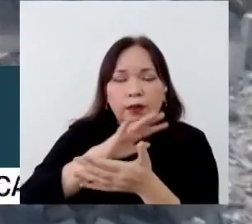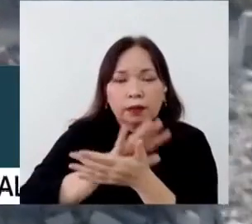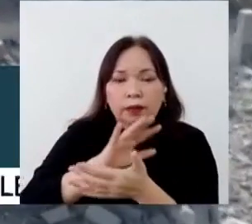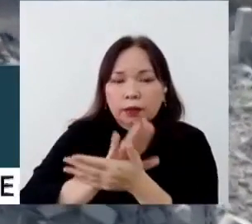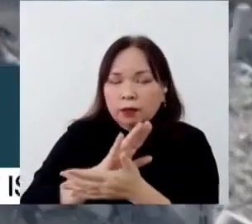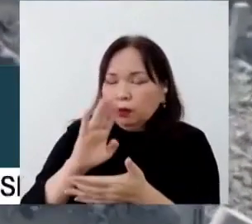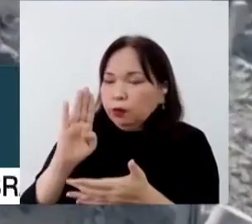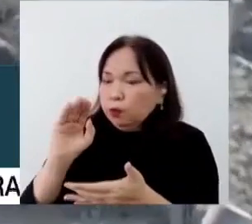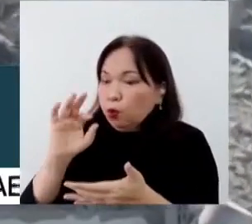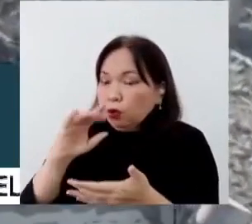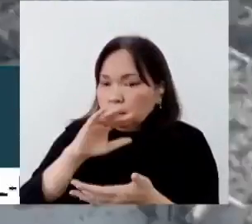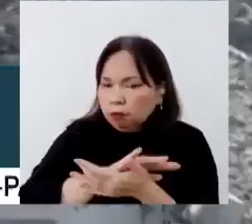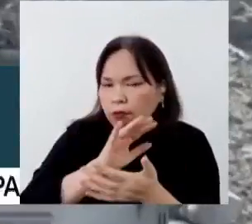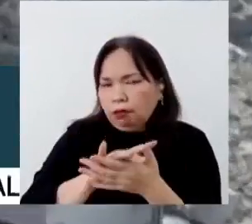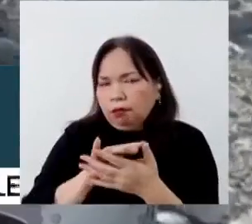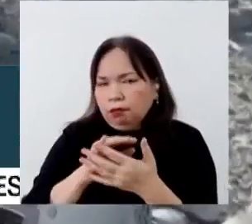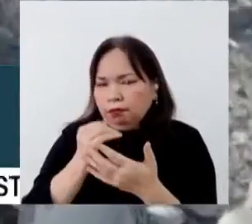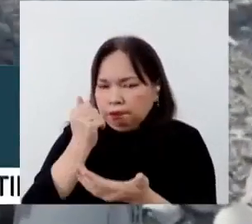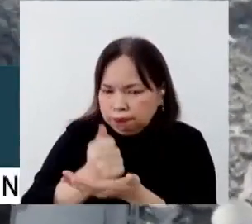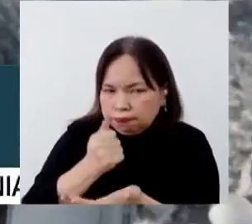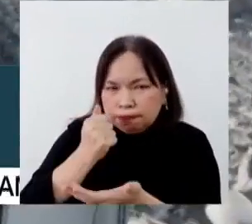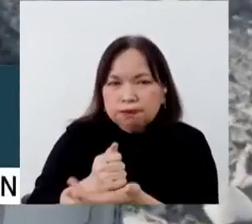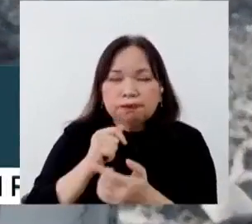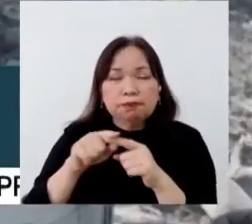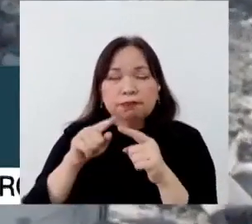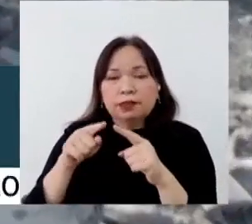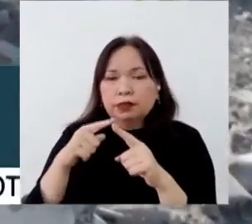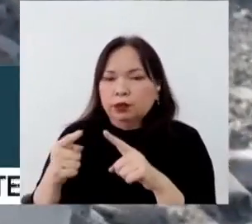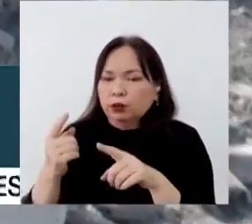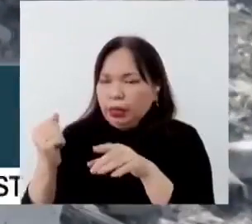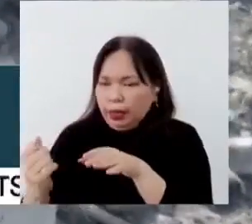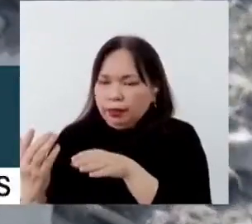are processed for safe entry into Egypt.